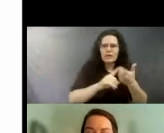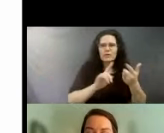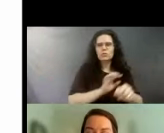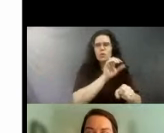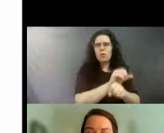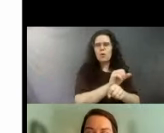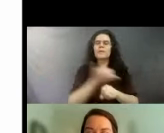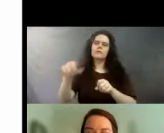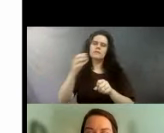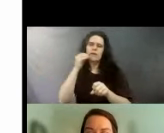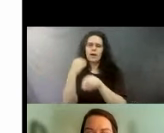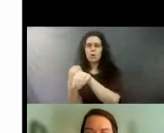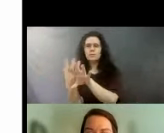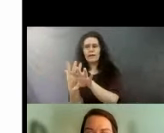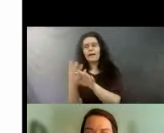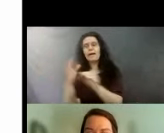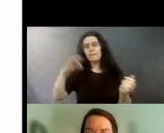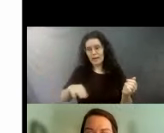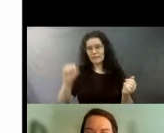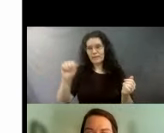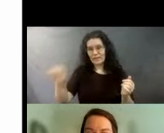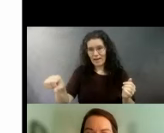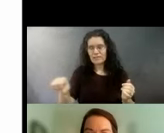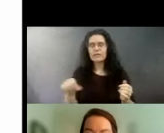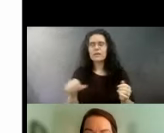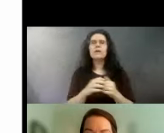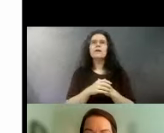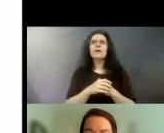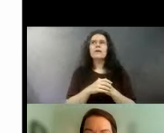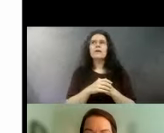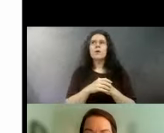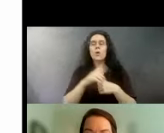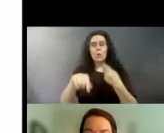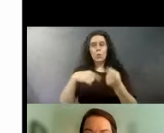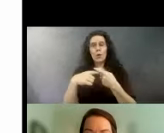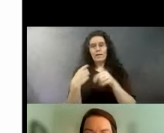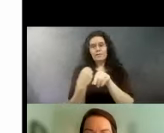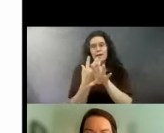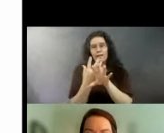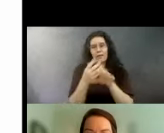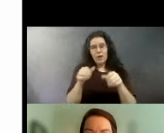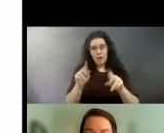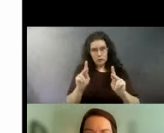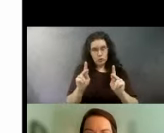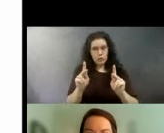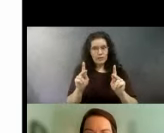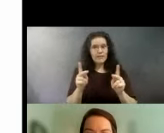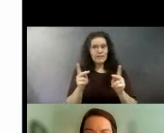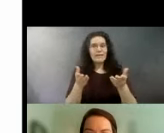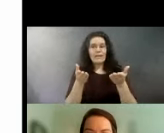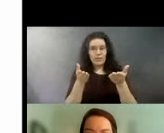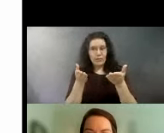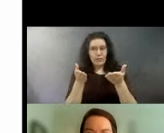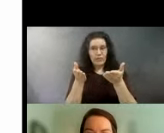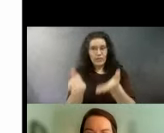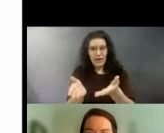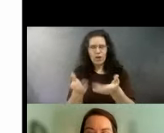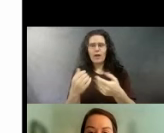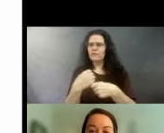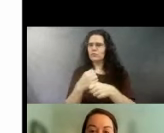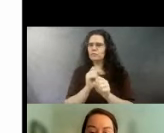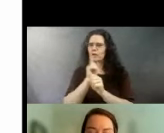and we touch on this too, is that if the telehealth opportunity is there, we also have to make sure that there aren't disparities in access